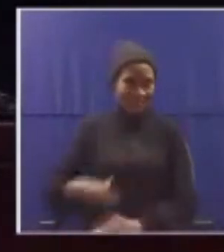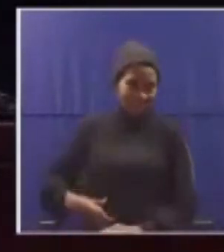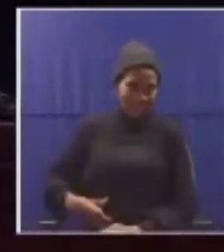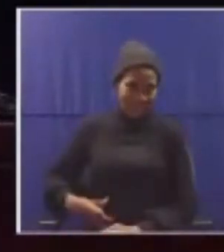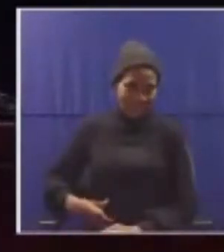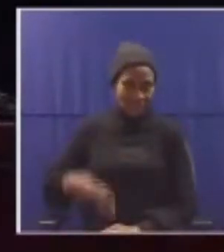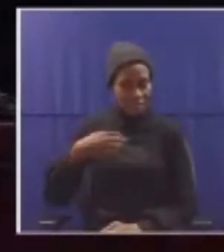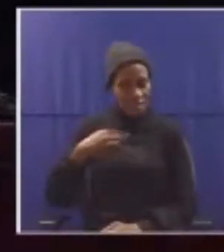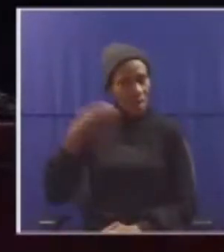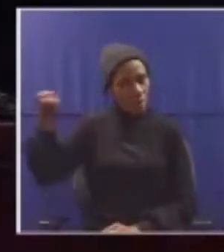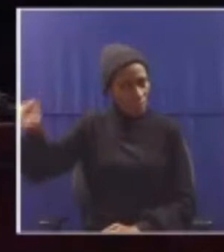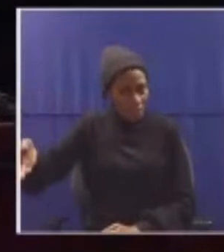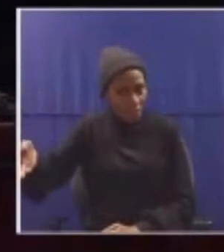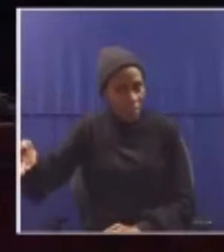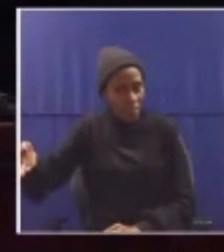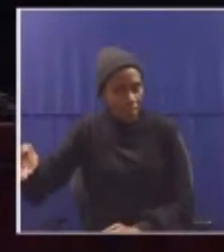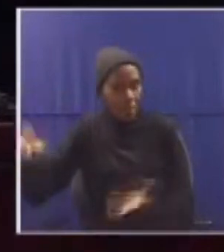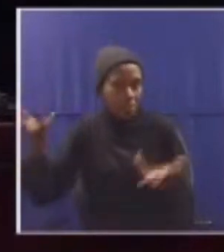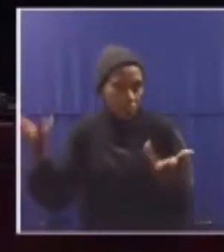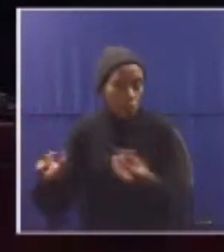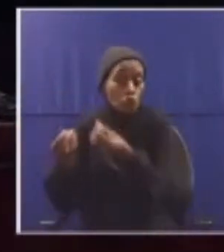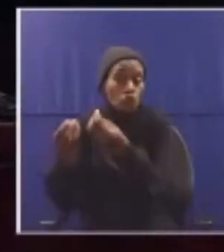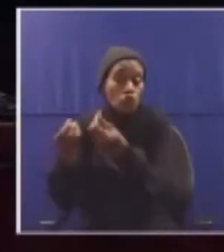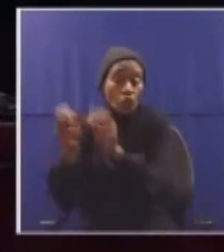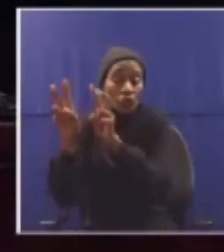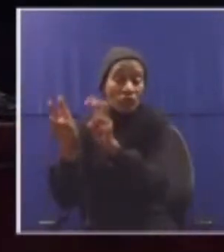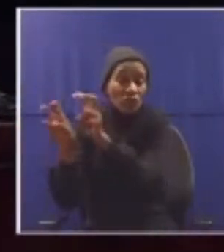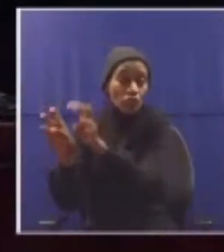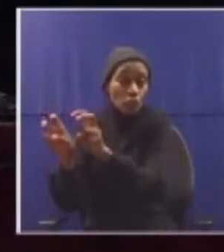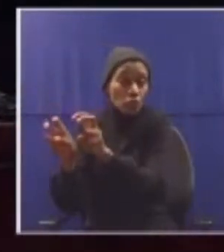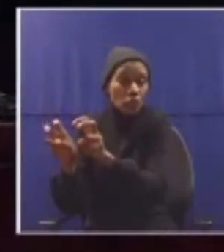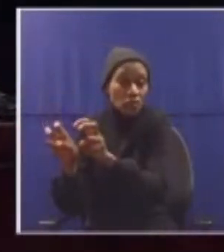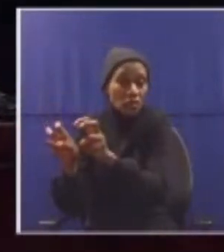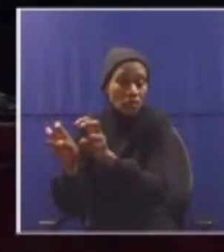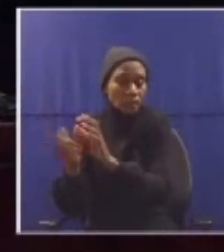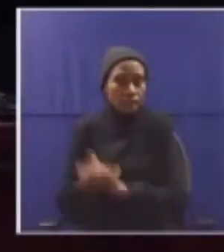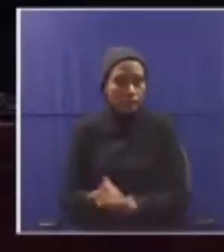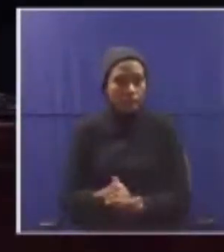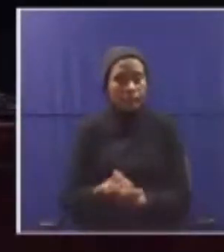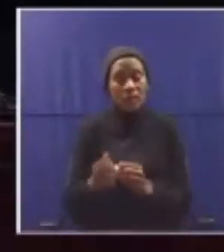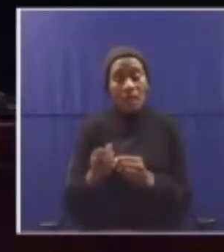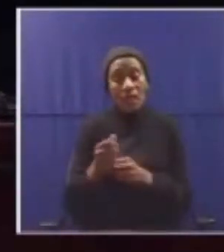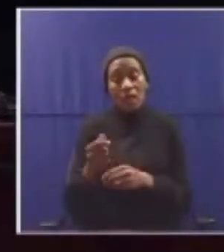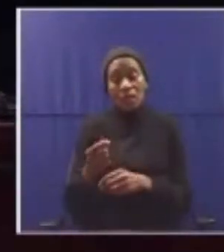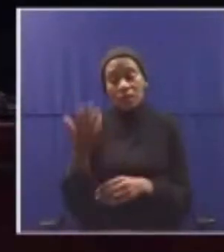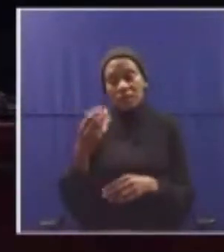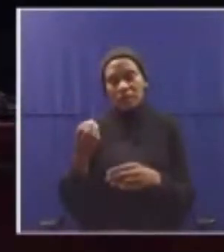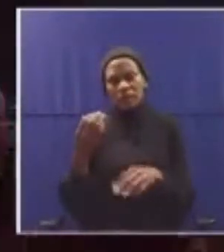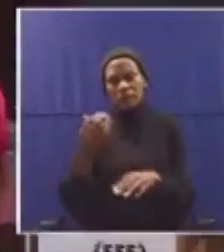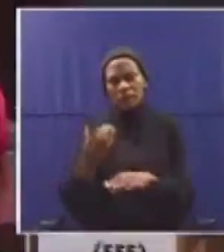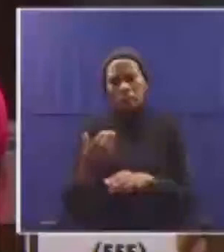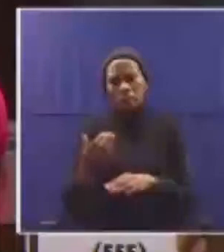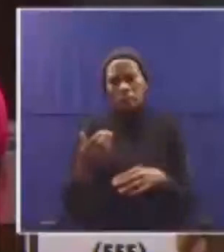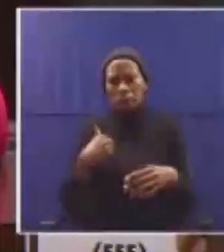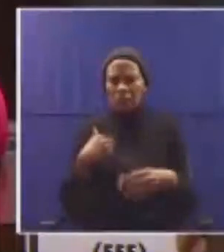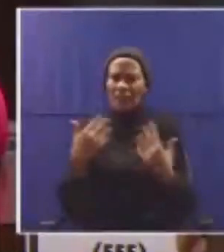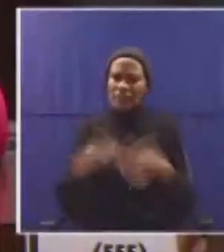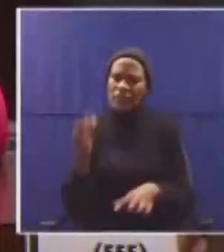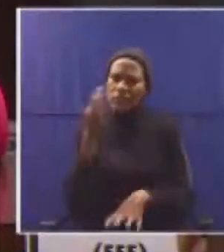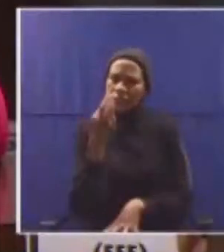to be able to deal with these issues. And as I said, a few days ago had a discussion with the